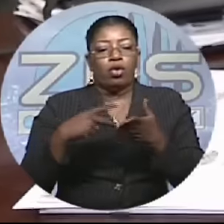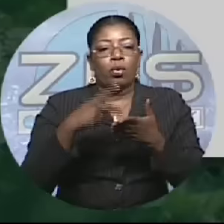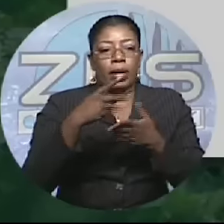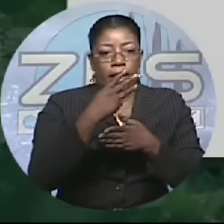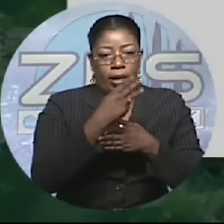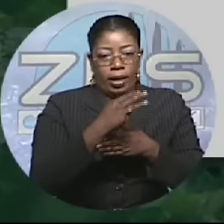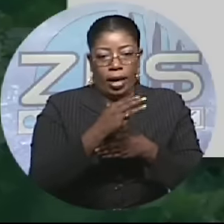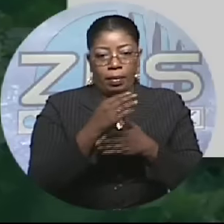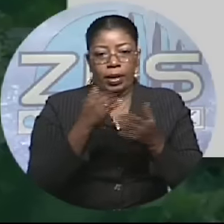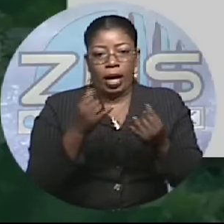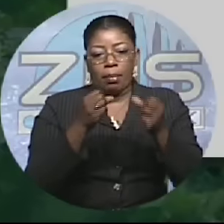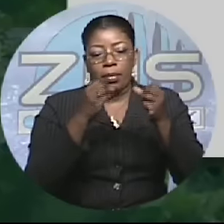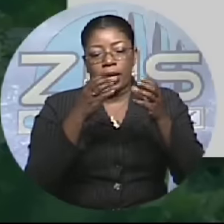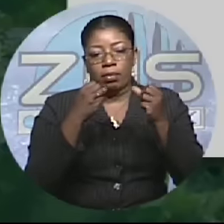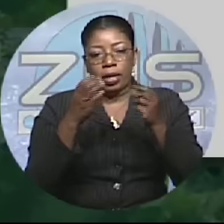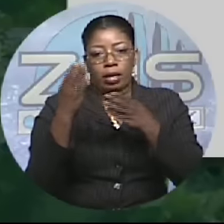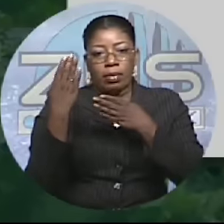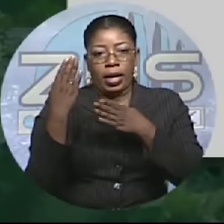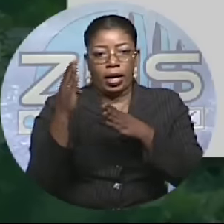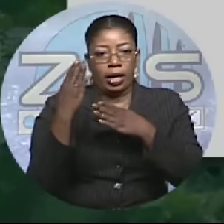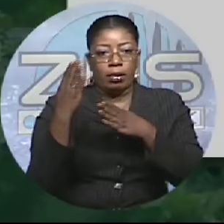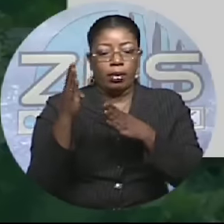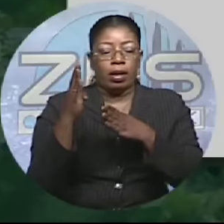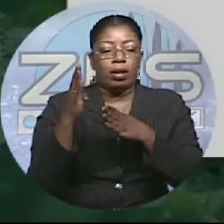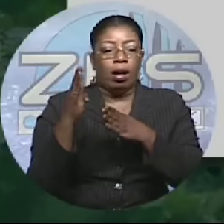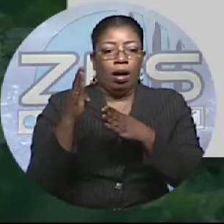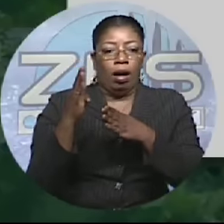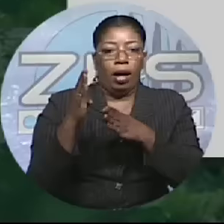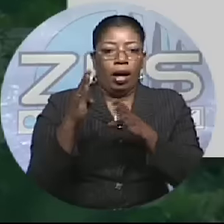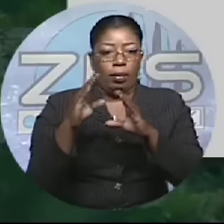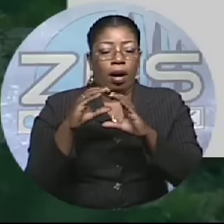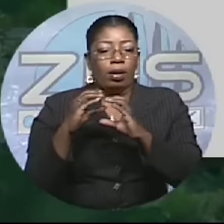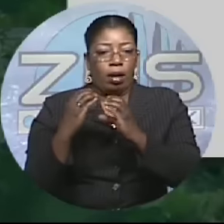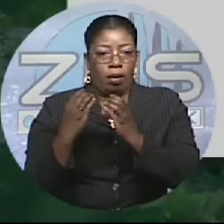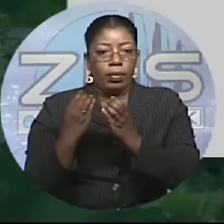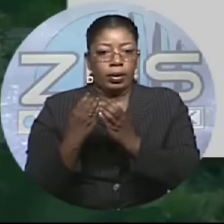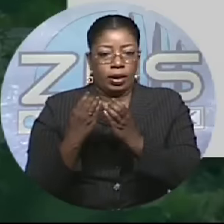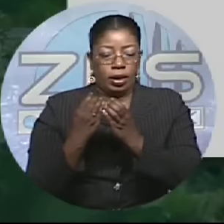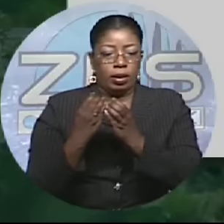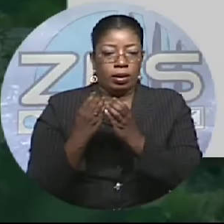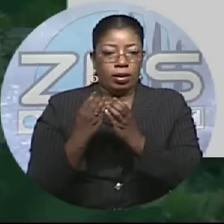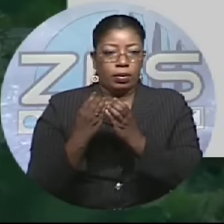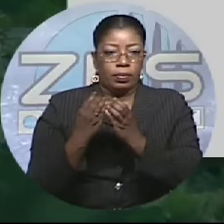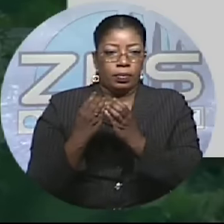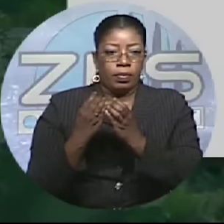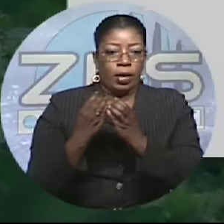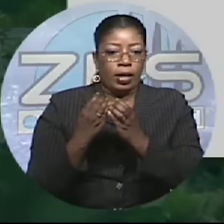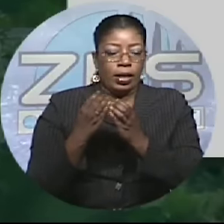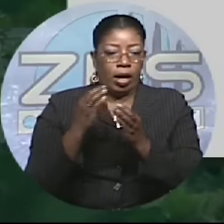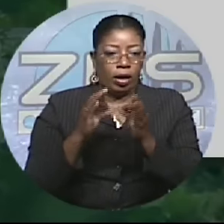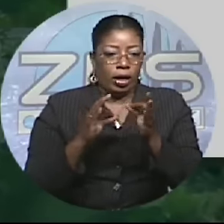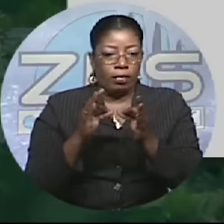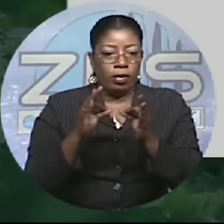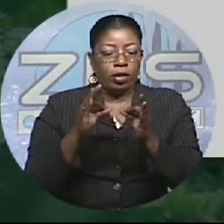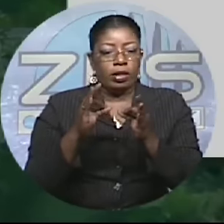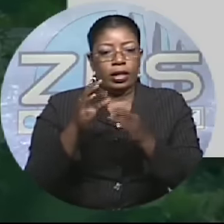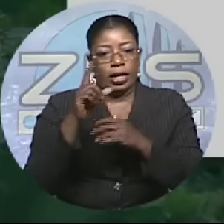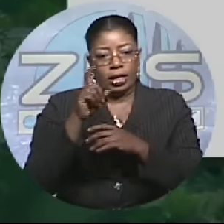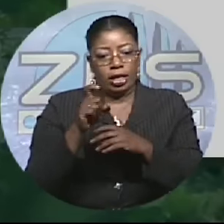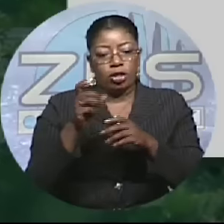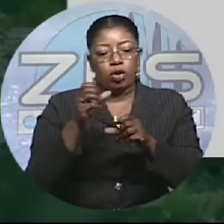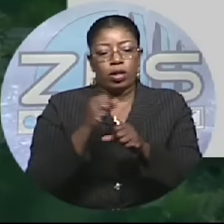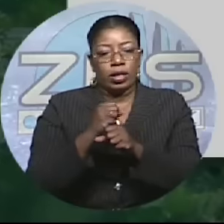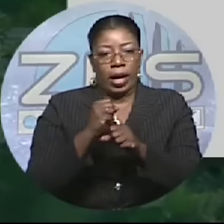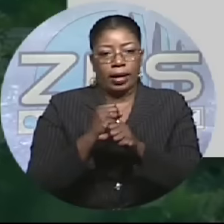scores of Bahamian companies, including the government, to determine based on the amount they're owed by Bahamar, whether it's feasible to get a U.S. attorney to